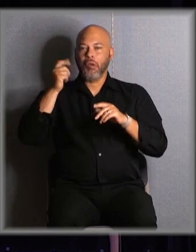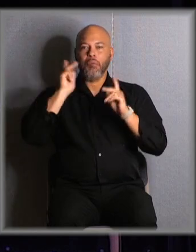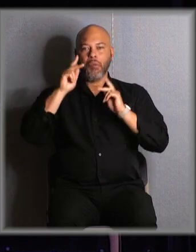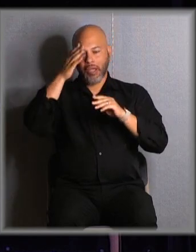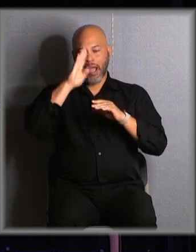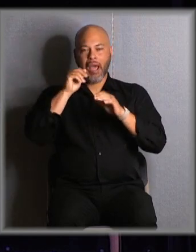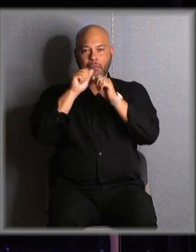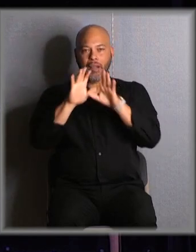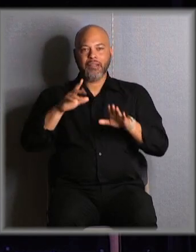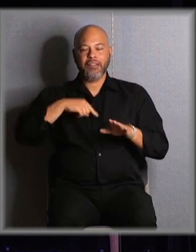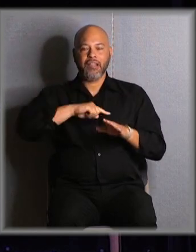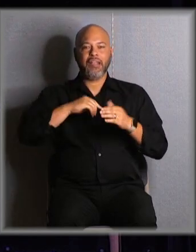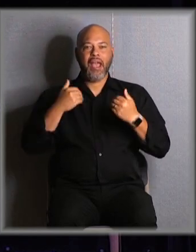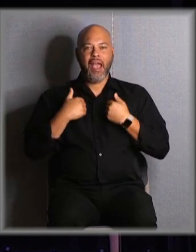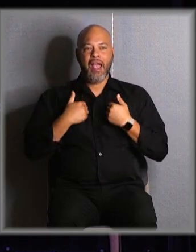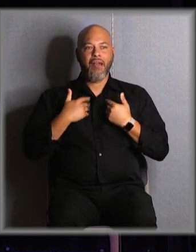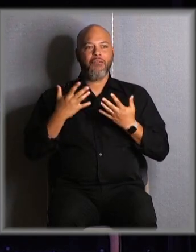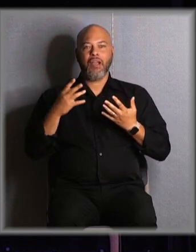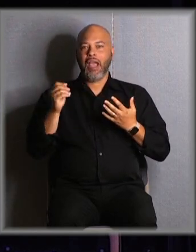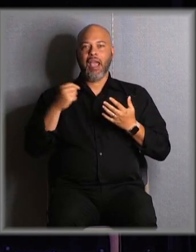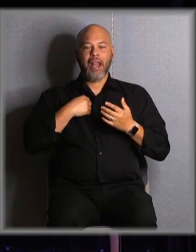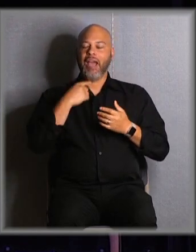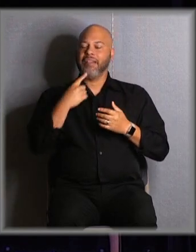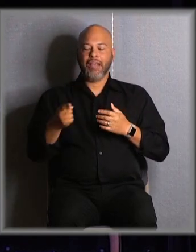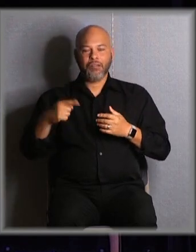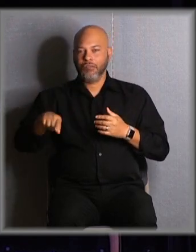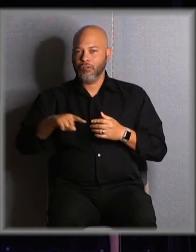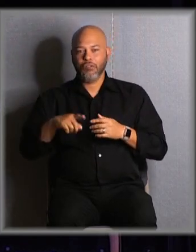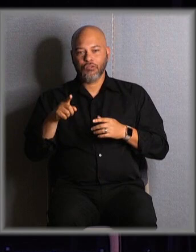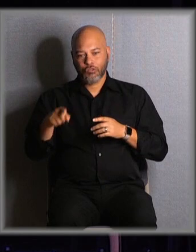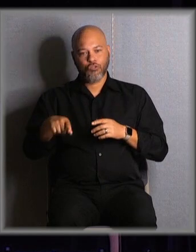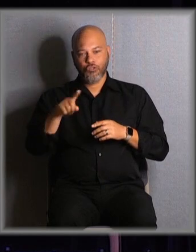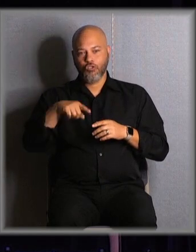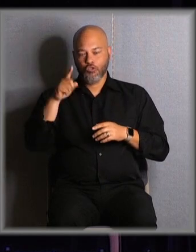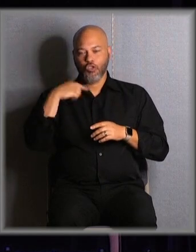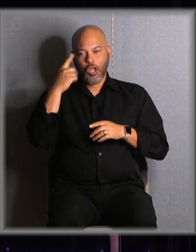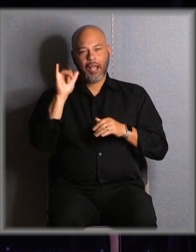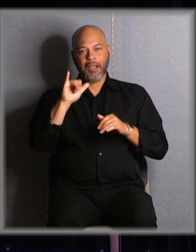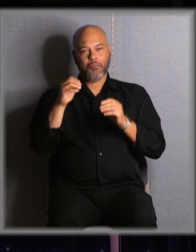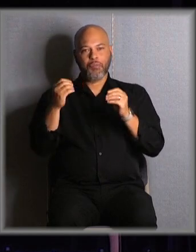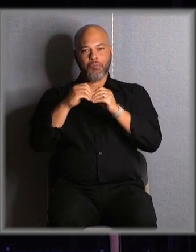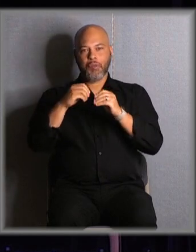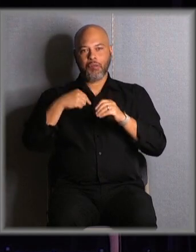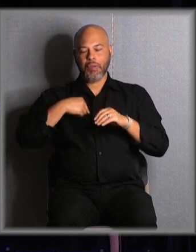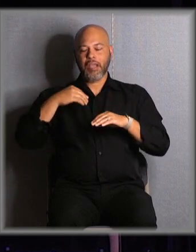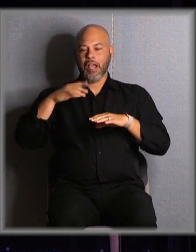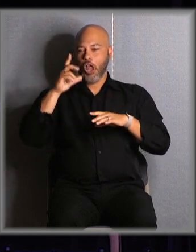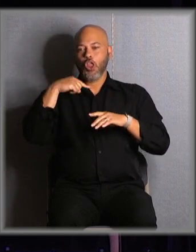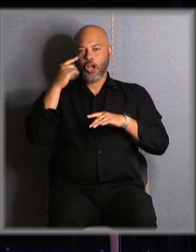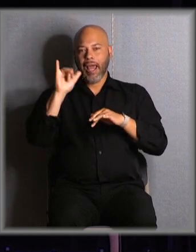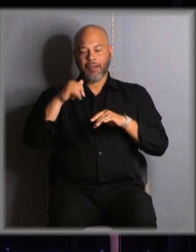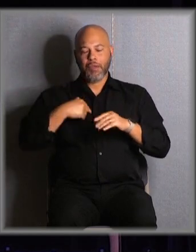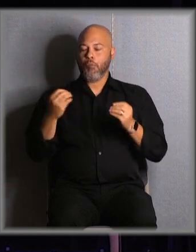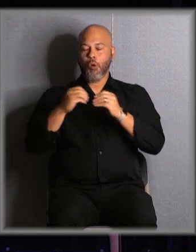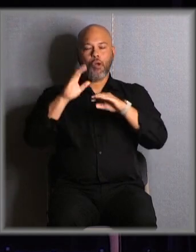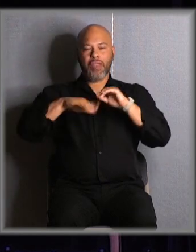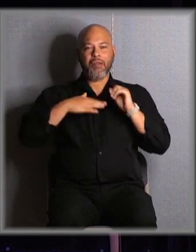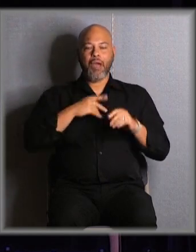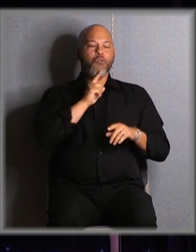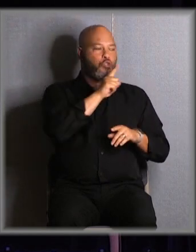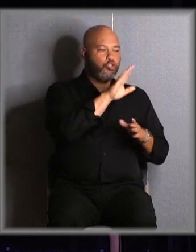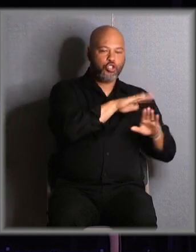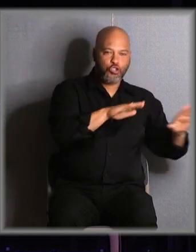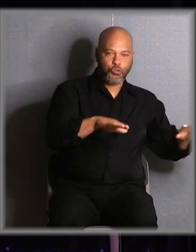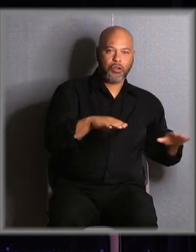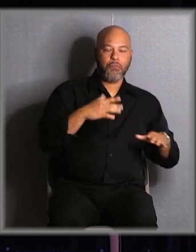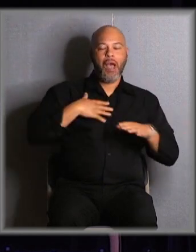blessed us to have. And I tell them all the time, boy, y'all look more like me more than my own biological children. But Noah